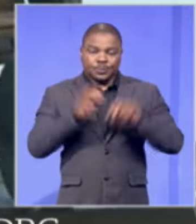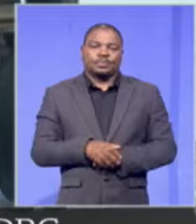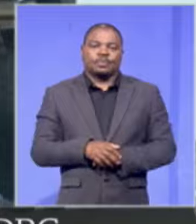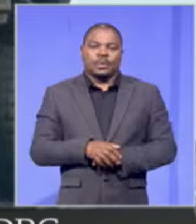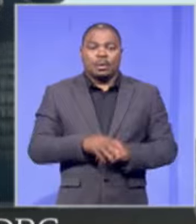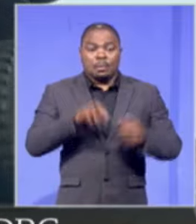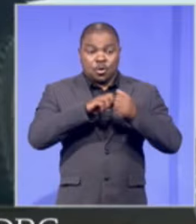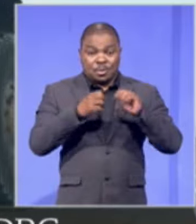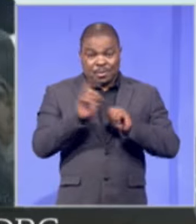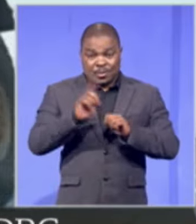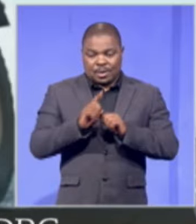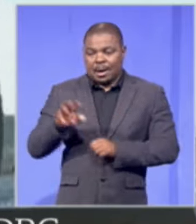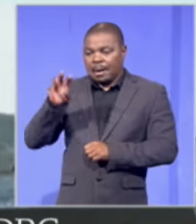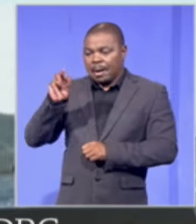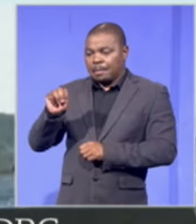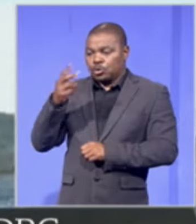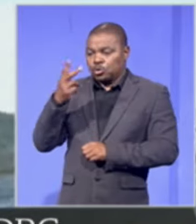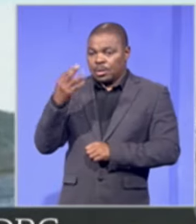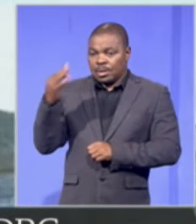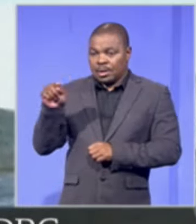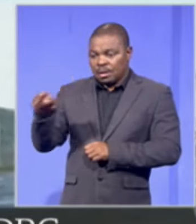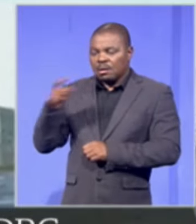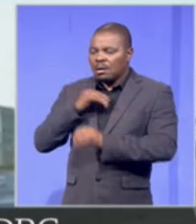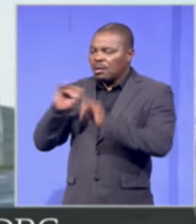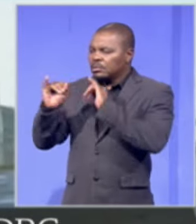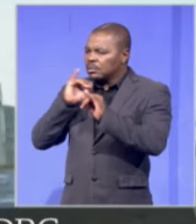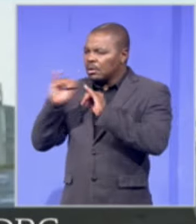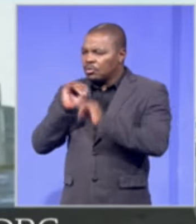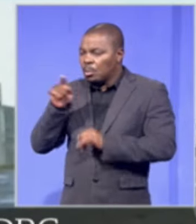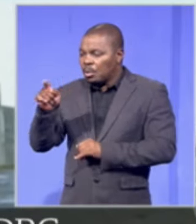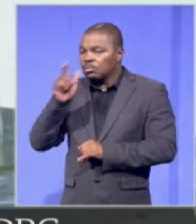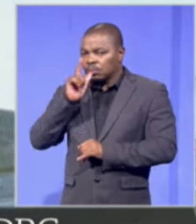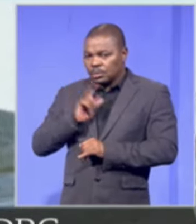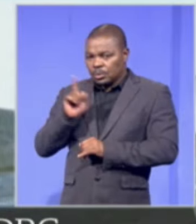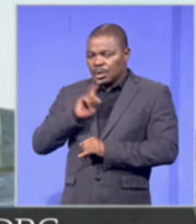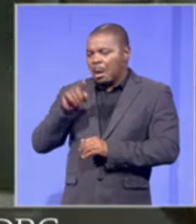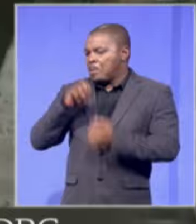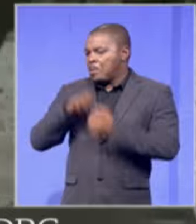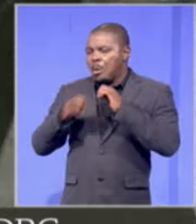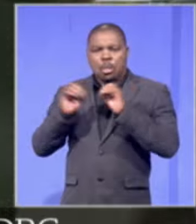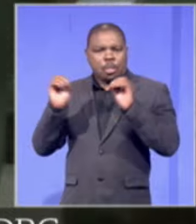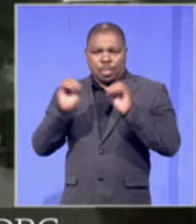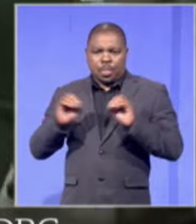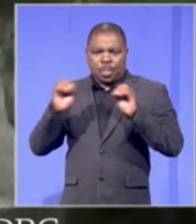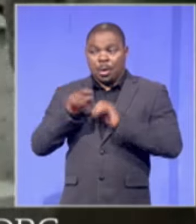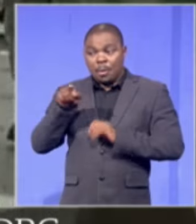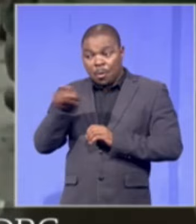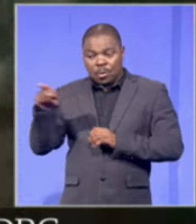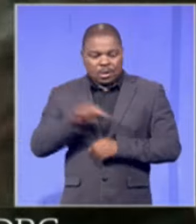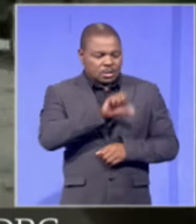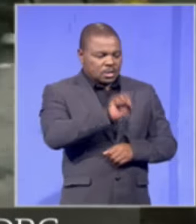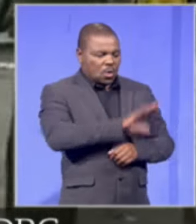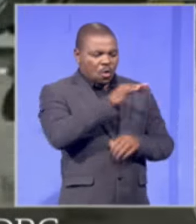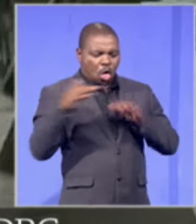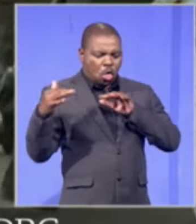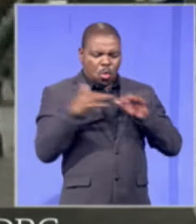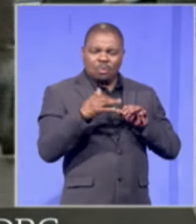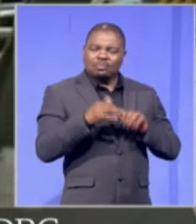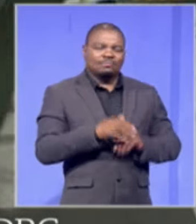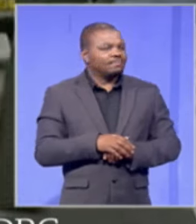teng M23 ha ke buisana le yona ba boletse hore bona ha bana bothata ha ba lwane le Afrika Borwa ebile ba ke